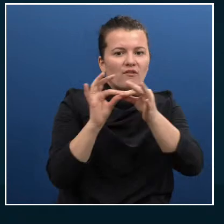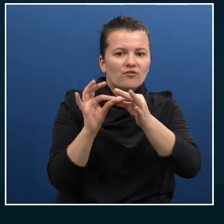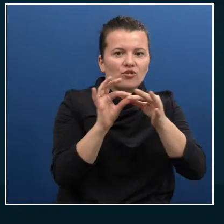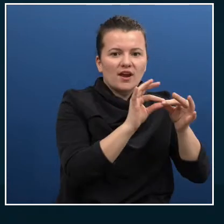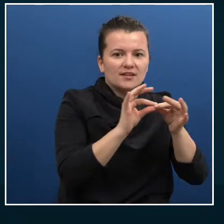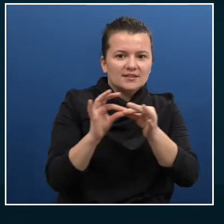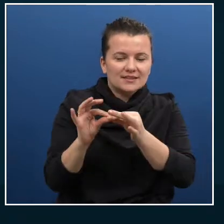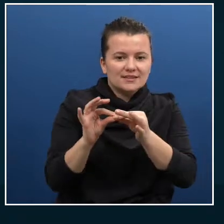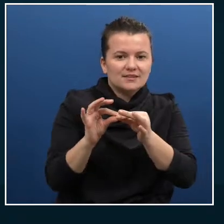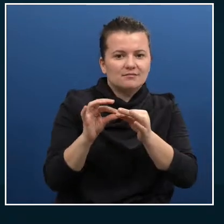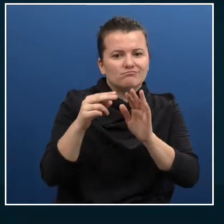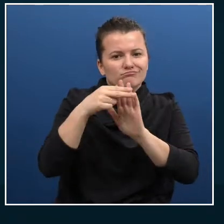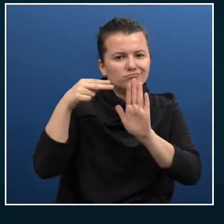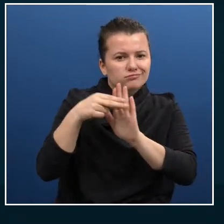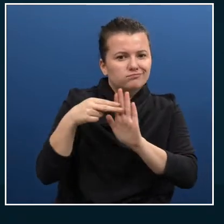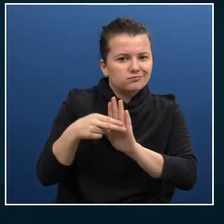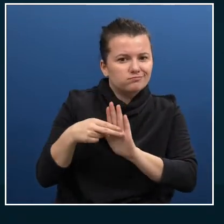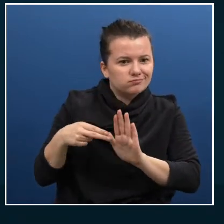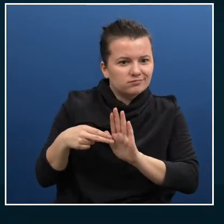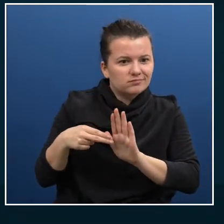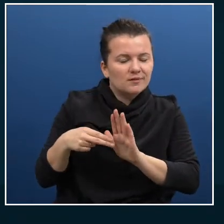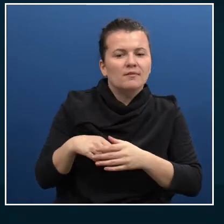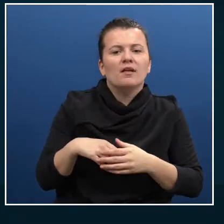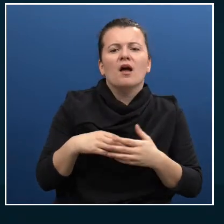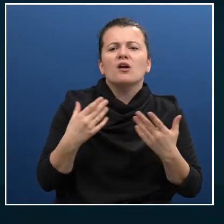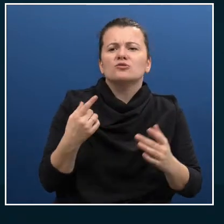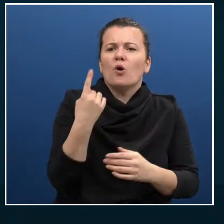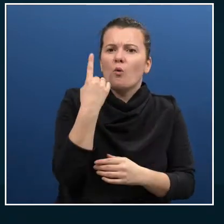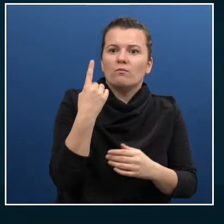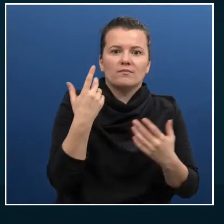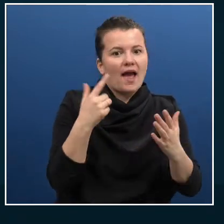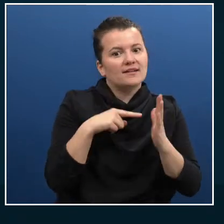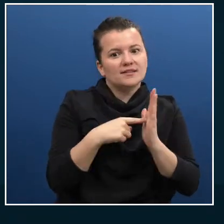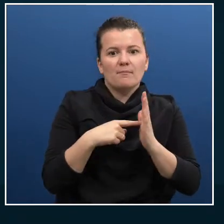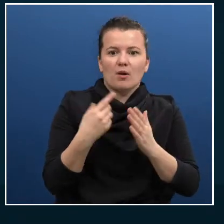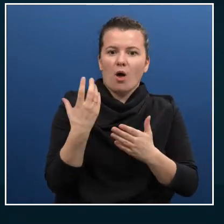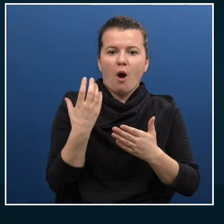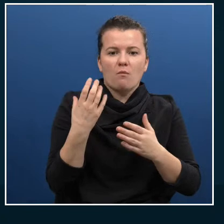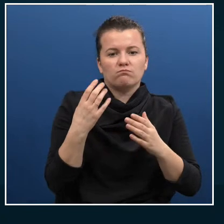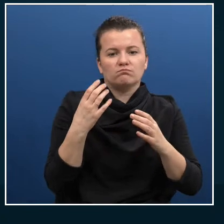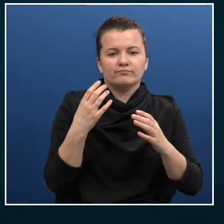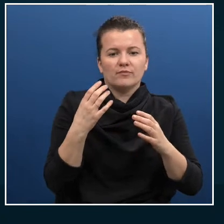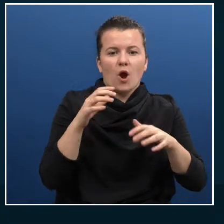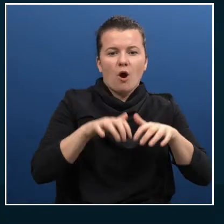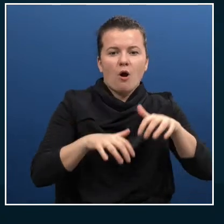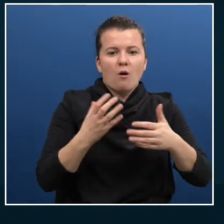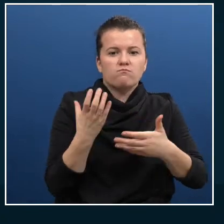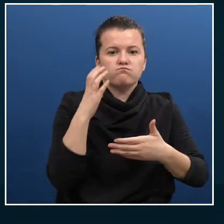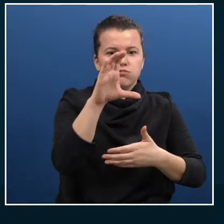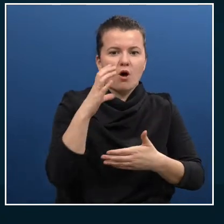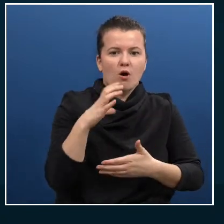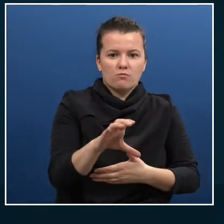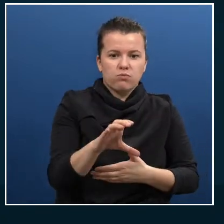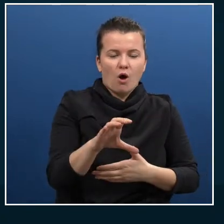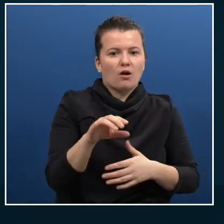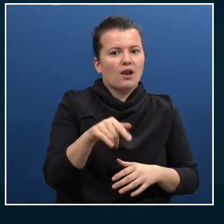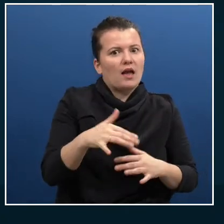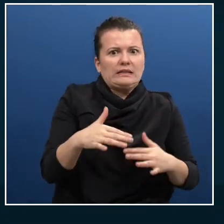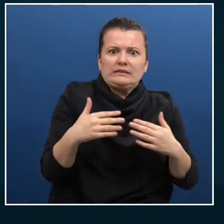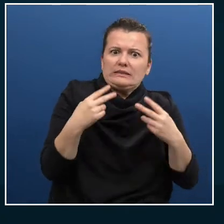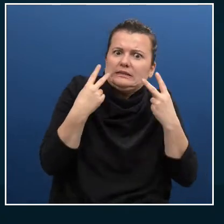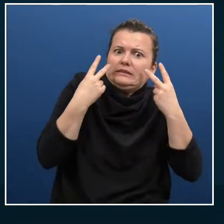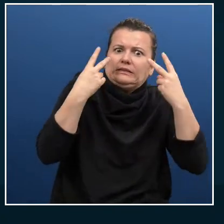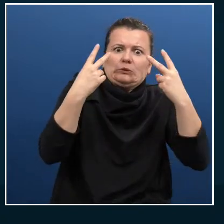What is the one blog we have to read to start using this? Is this a blog you wrote yourself, or do you?